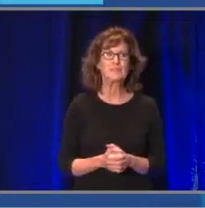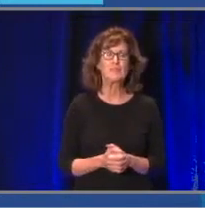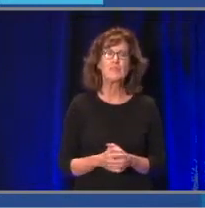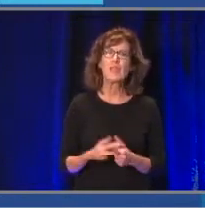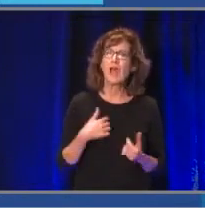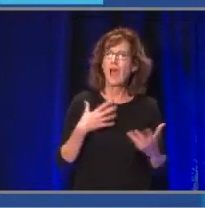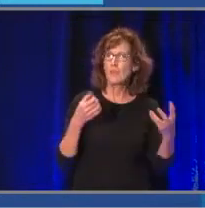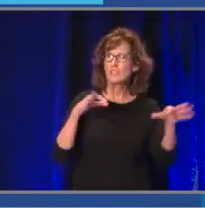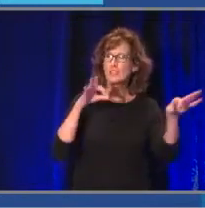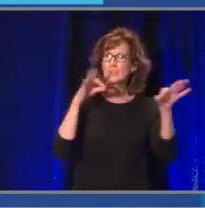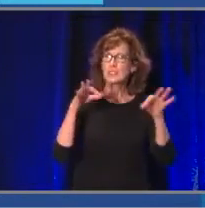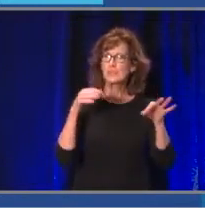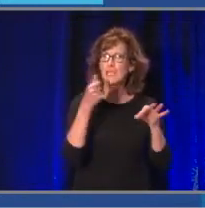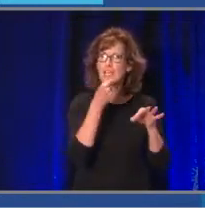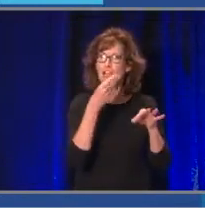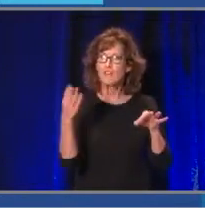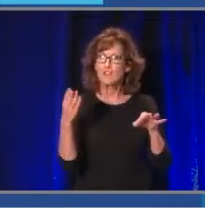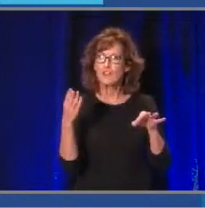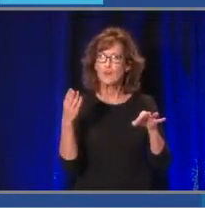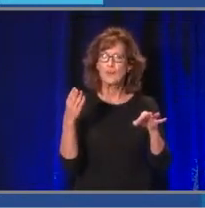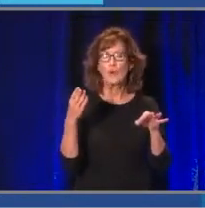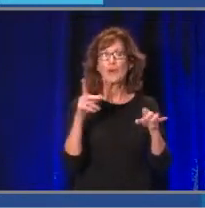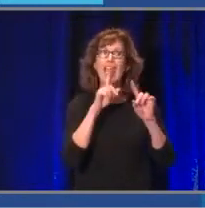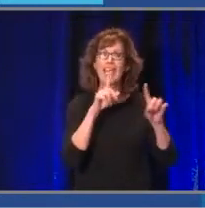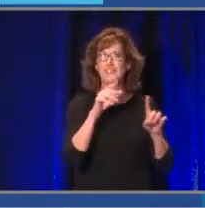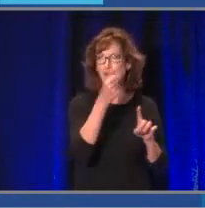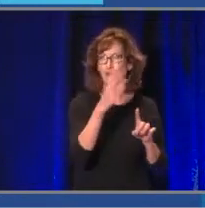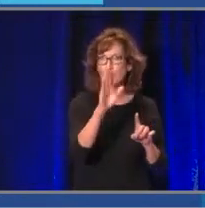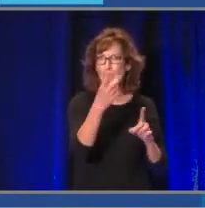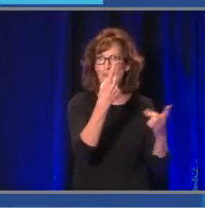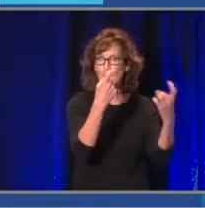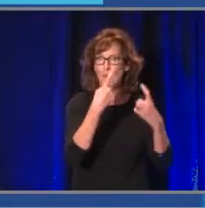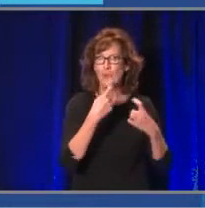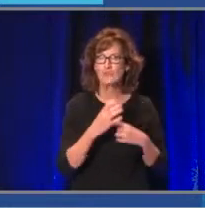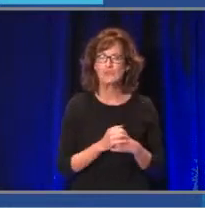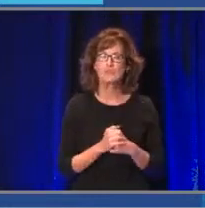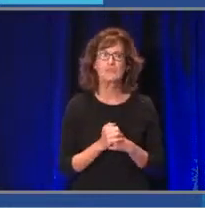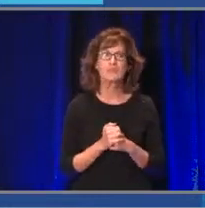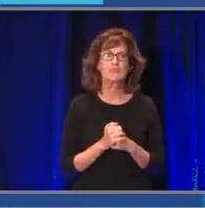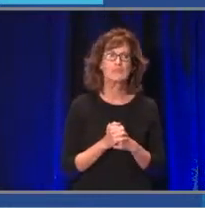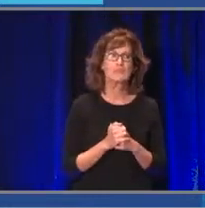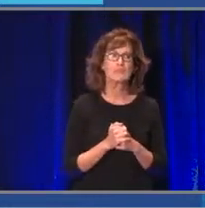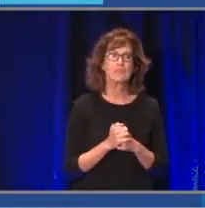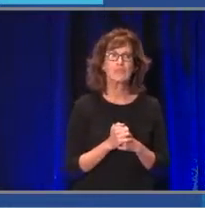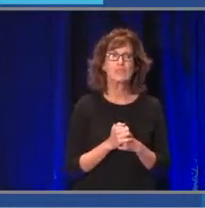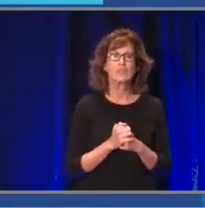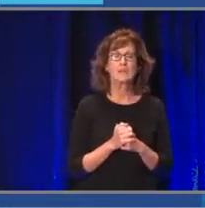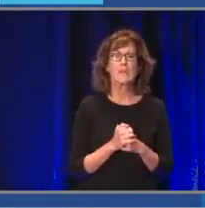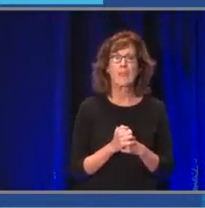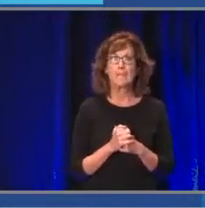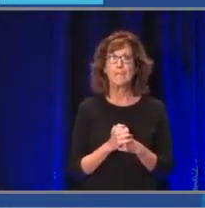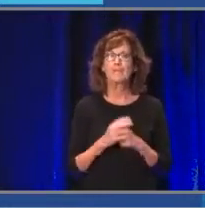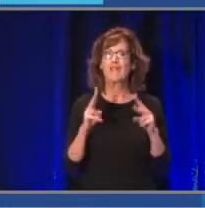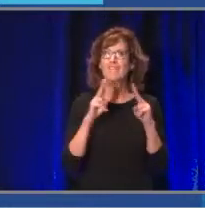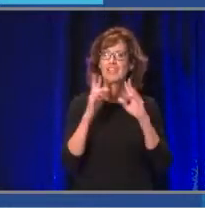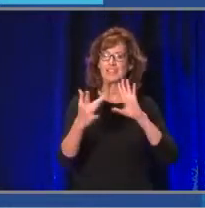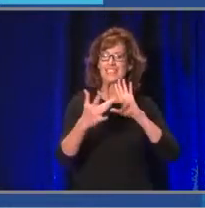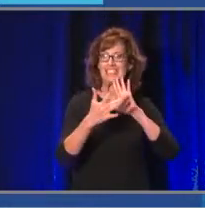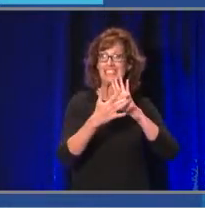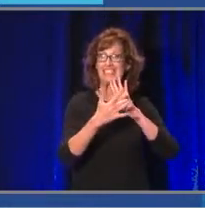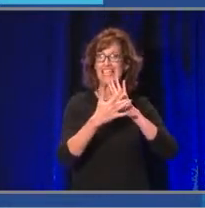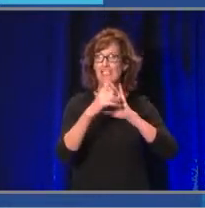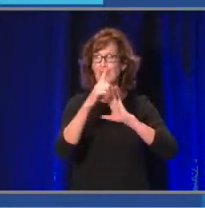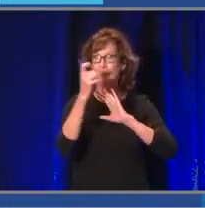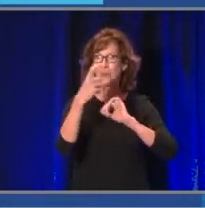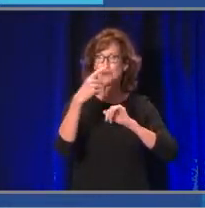want to go through a couple of questions that we received. There is a very technical question,